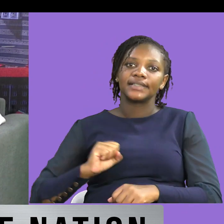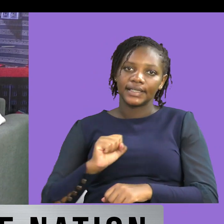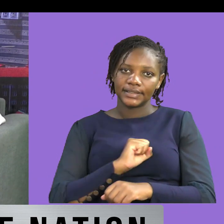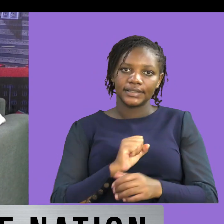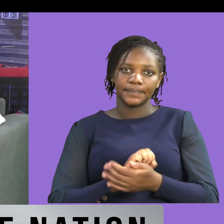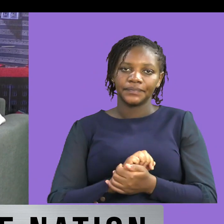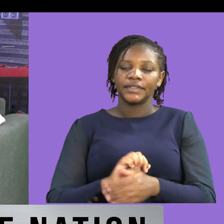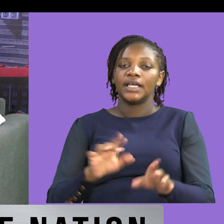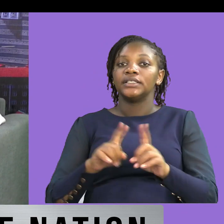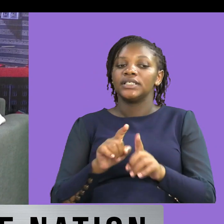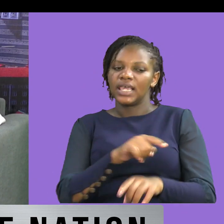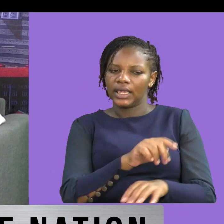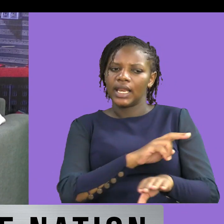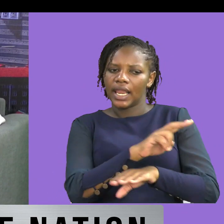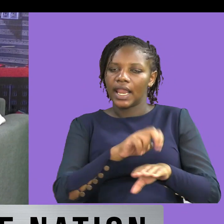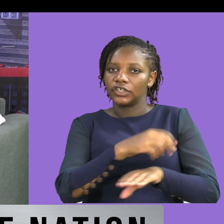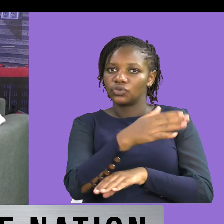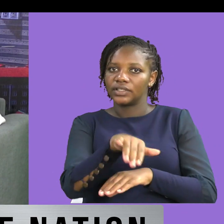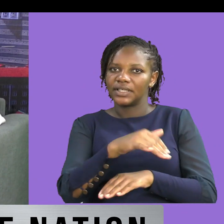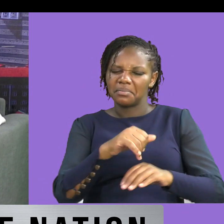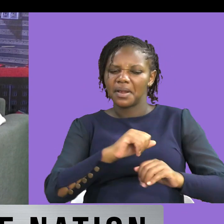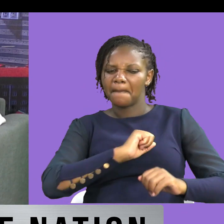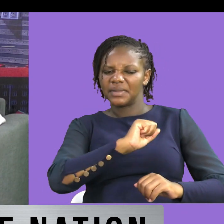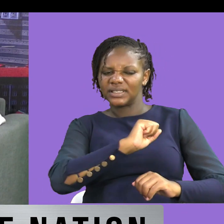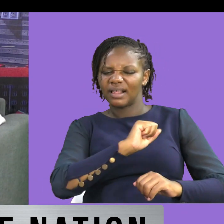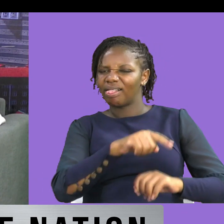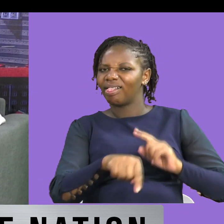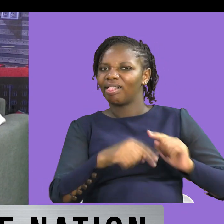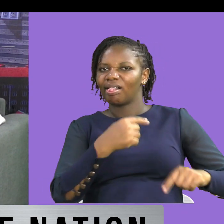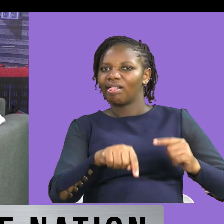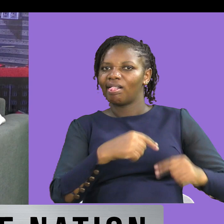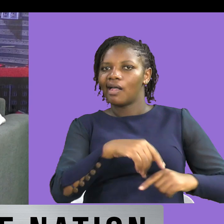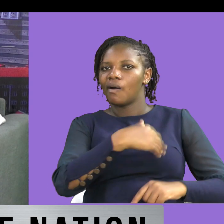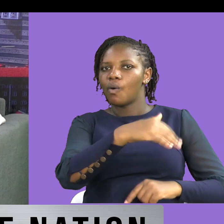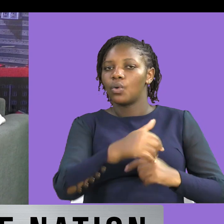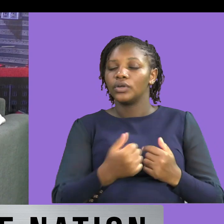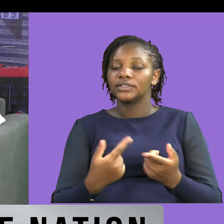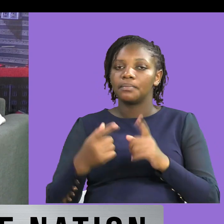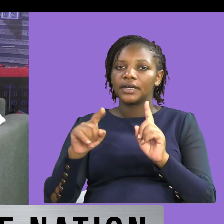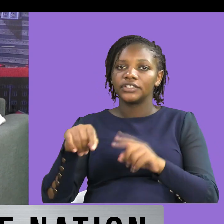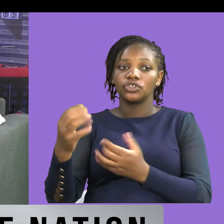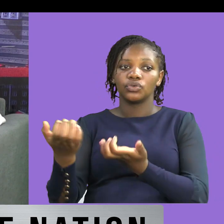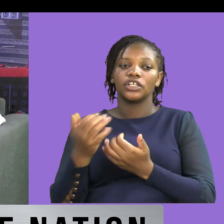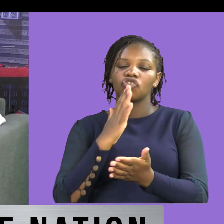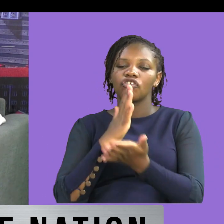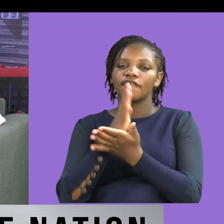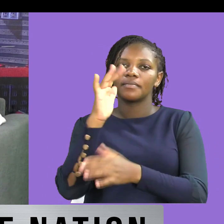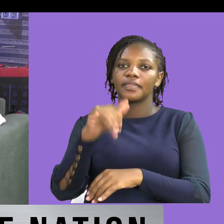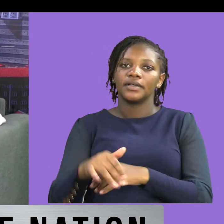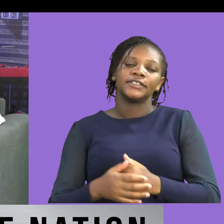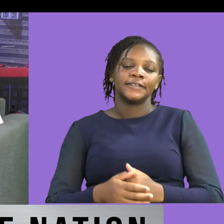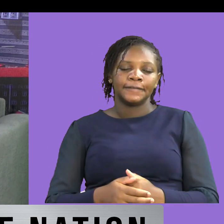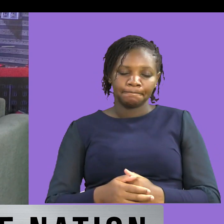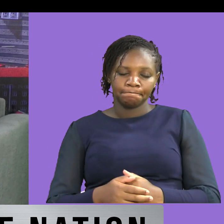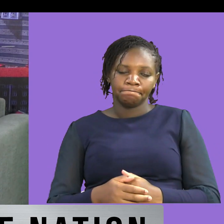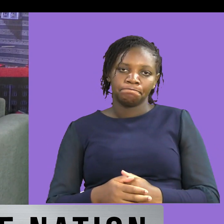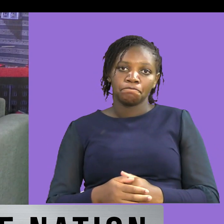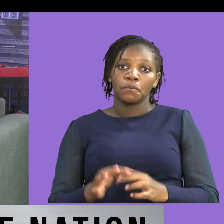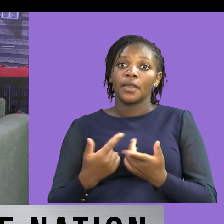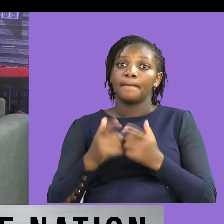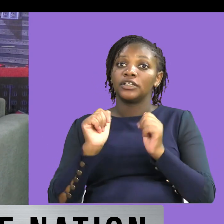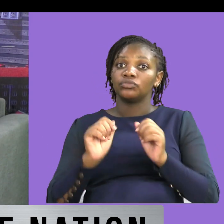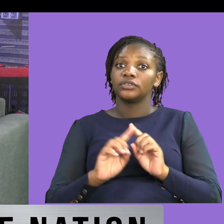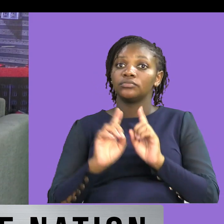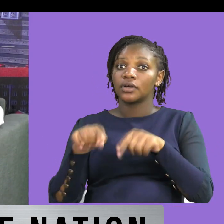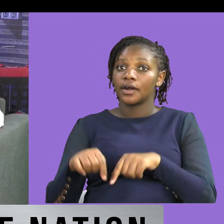Yes. Hii National Assembly inakuwa na vita mingi sana. All right. Yeah, but you need to confirm that. But she can come and